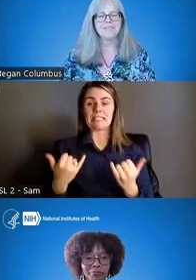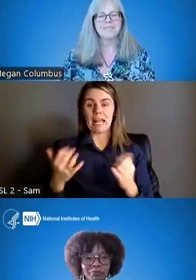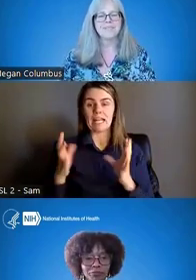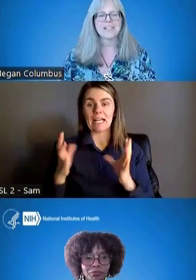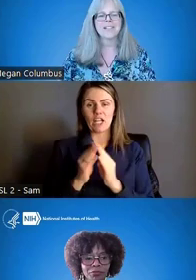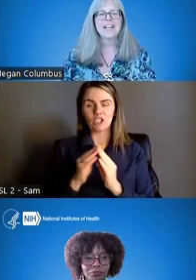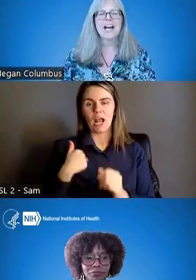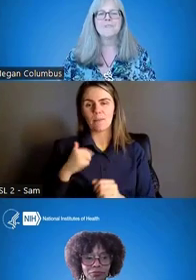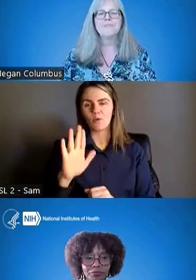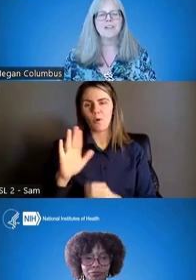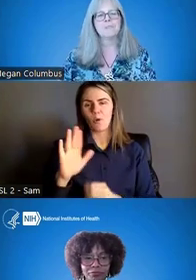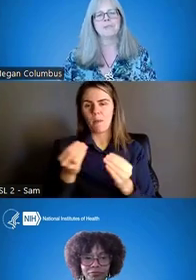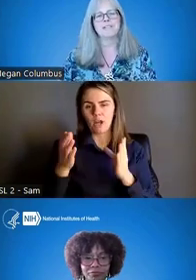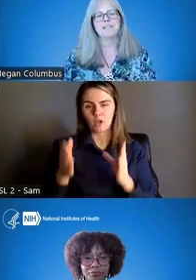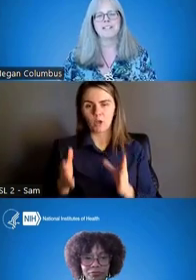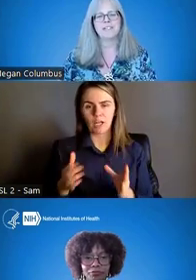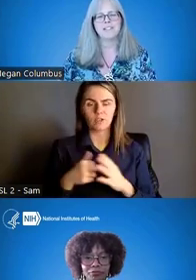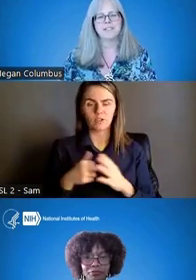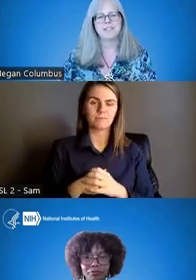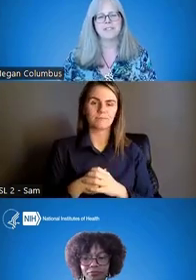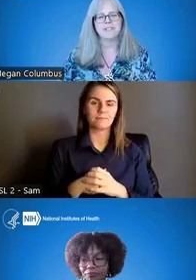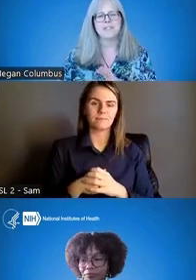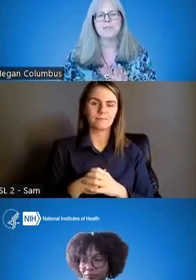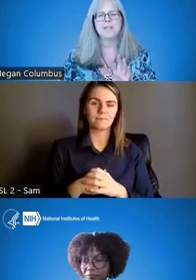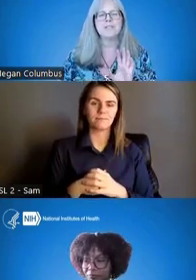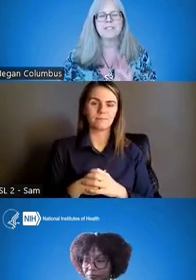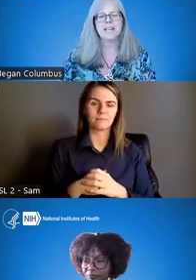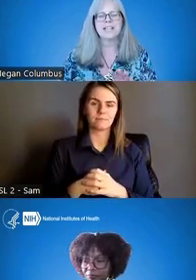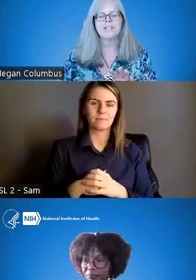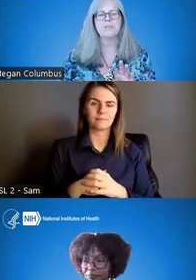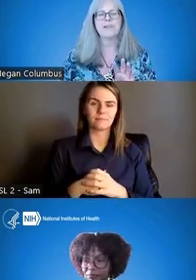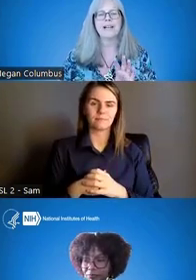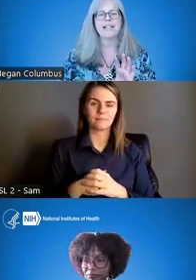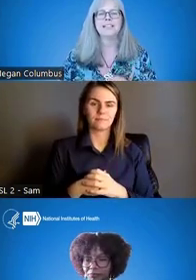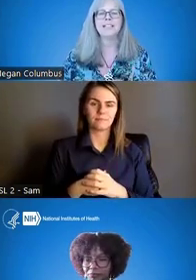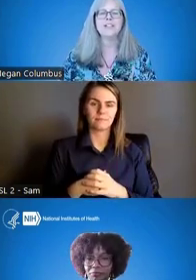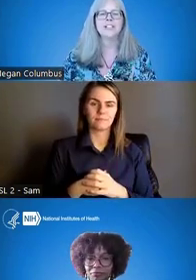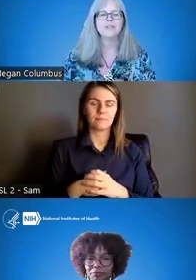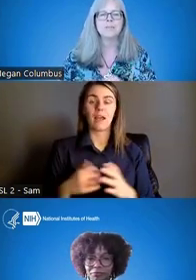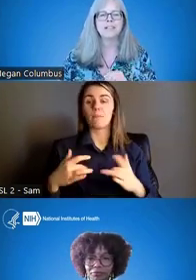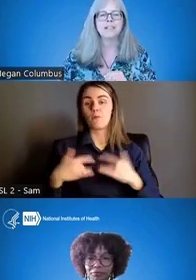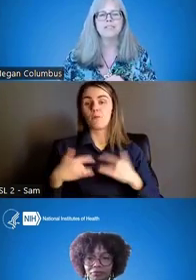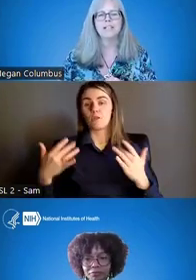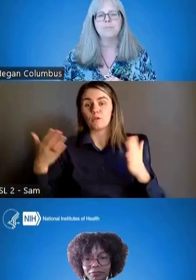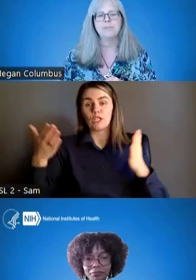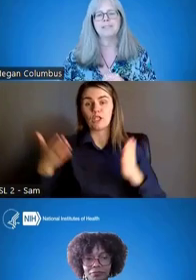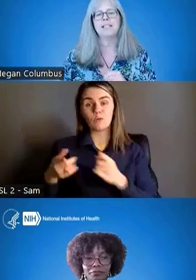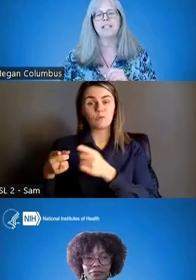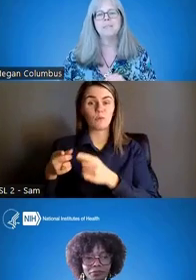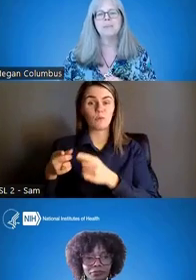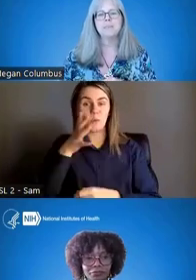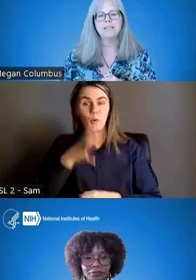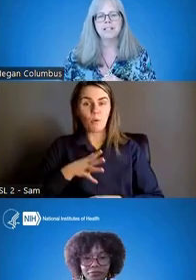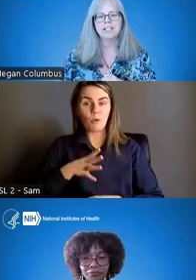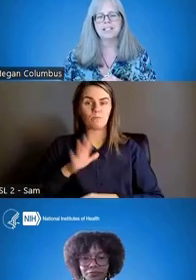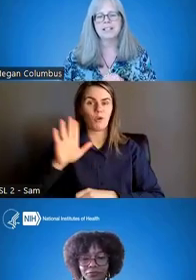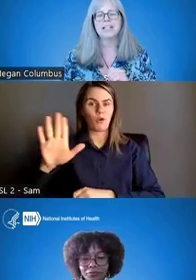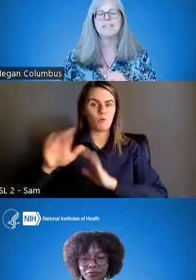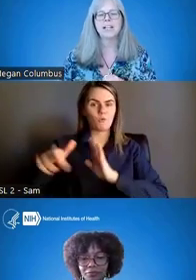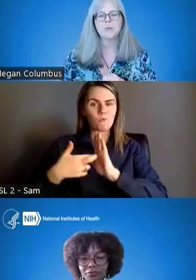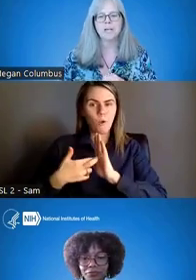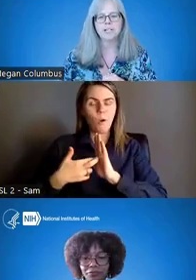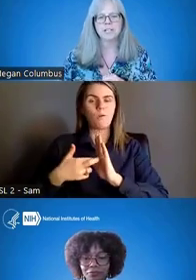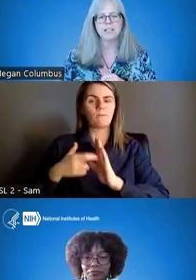session. I'm very pleased to introduce you to the woman who's tasked with providing leadership on the development, implementation,